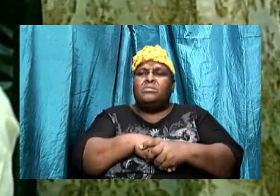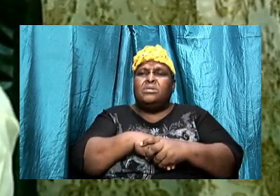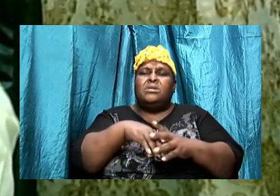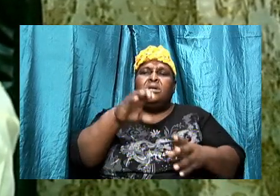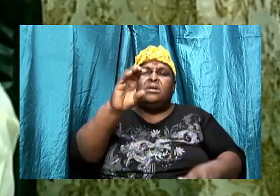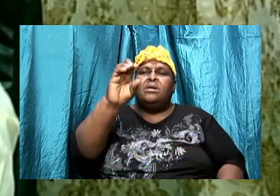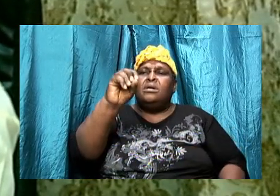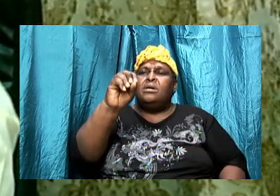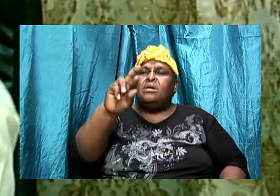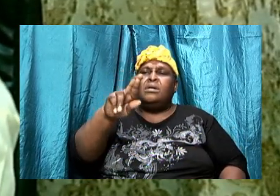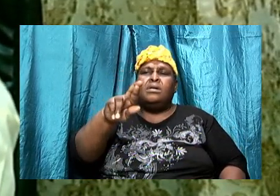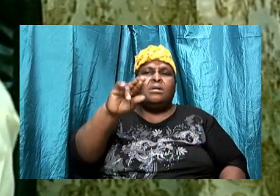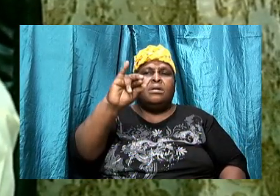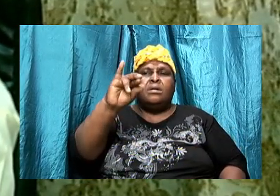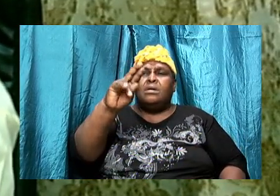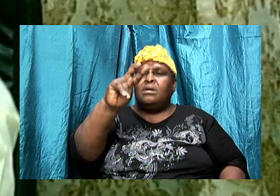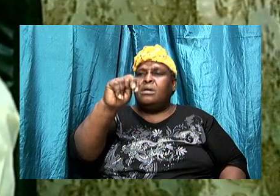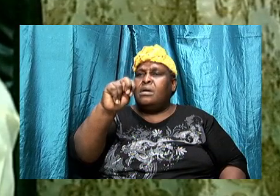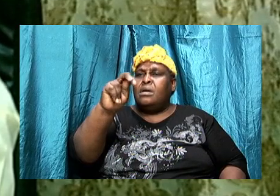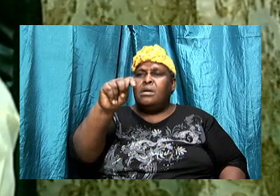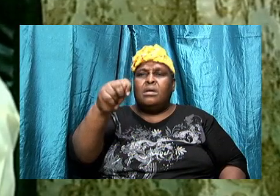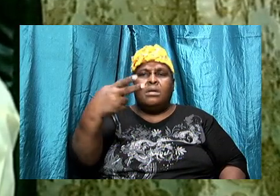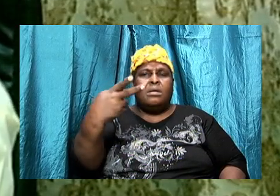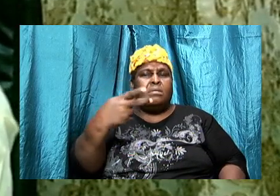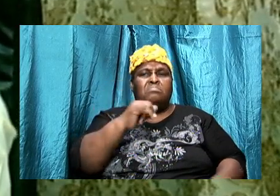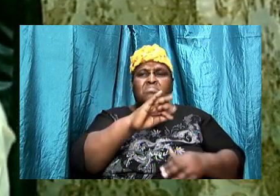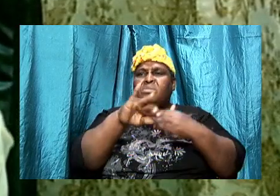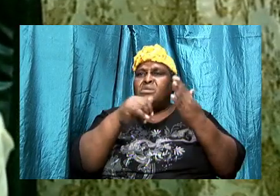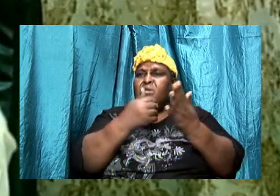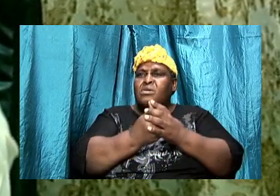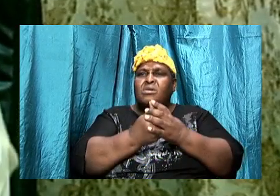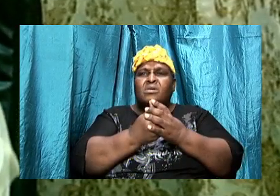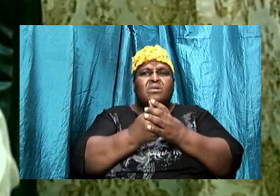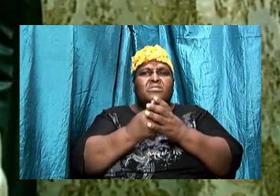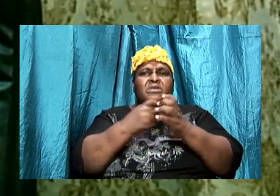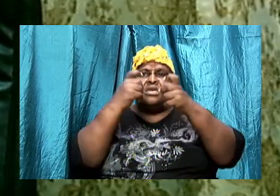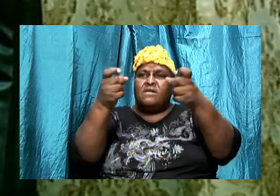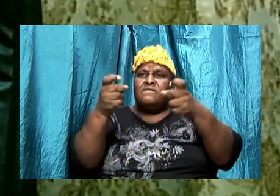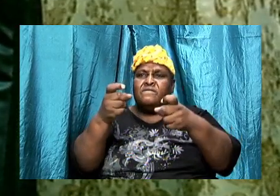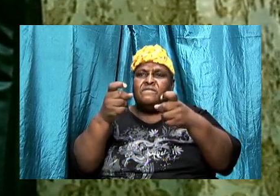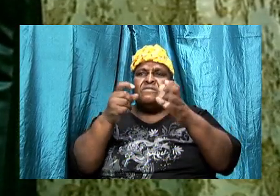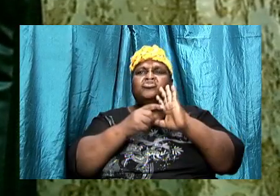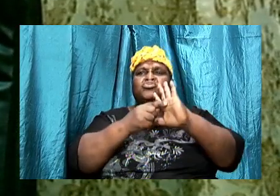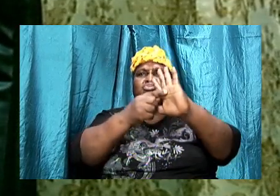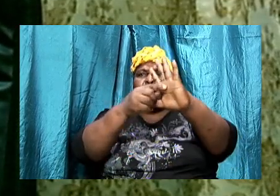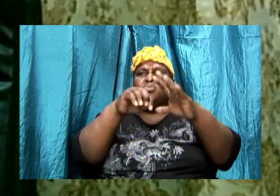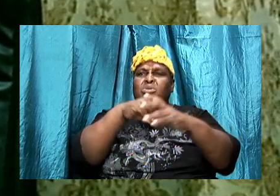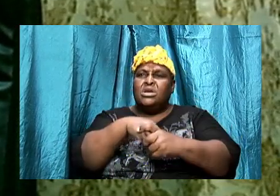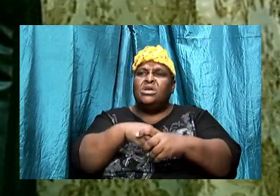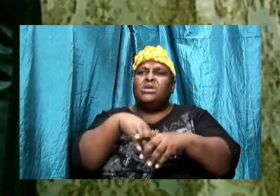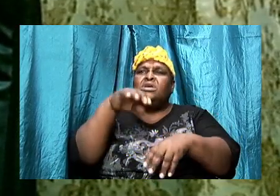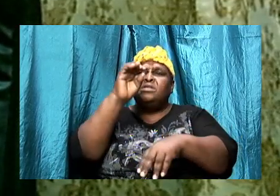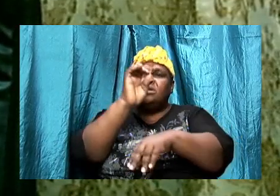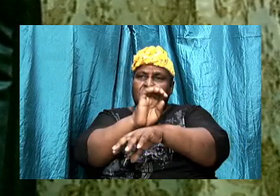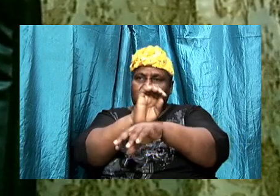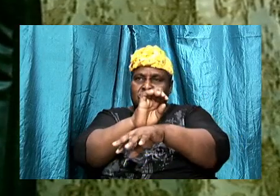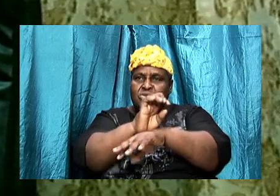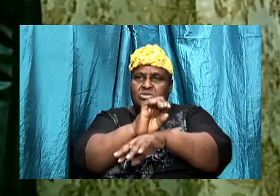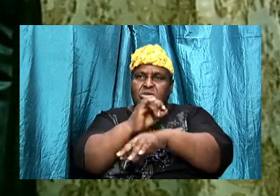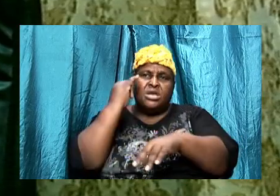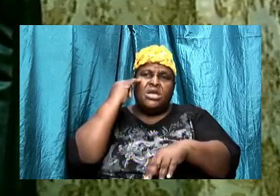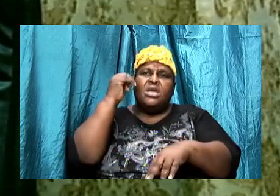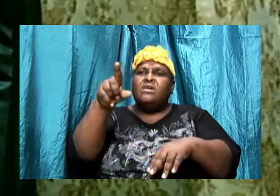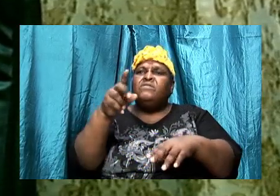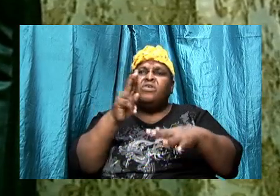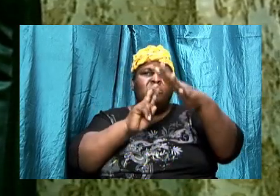gifts were being manifested in the Corinthians church. So Paul was saying that, look here, if you are prophesying